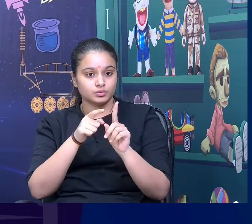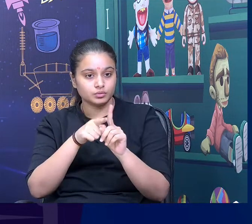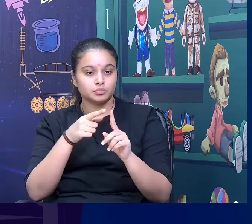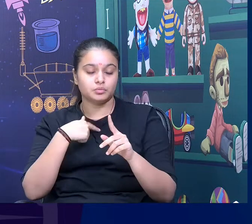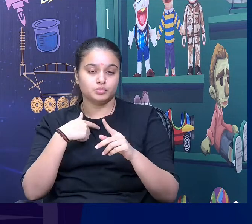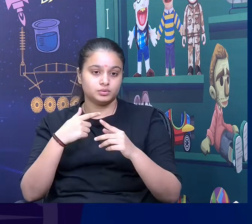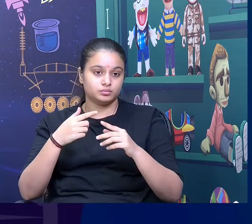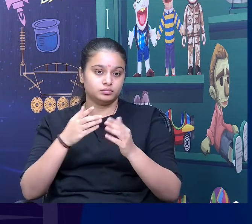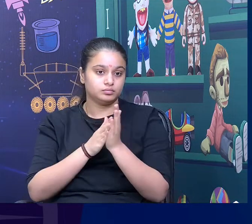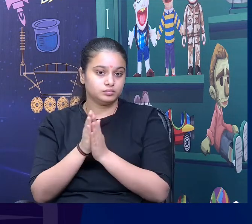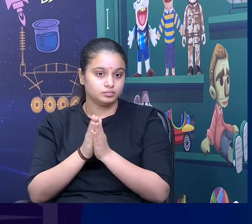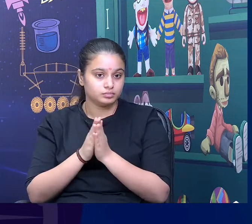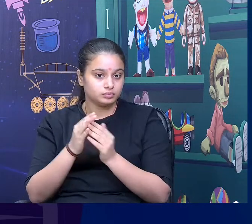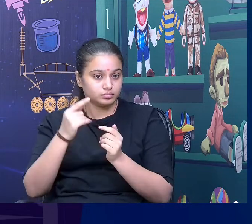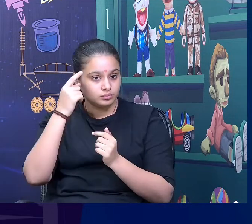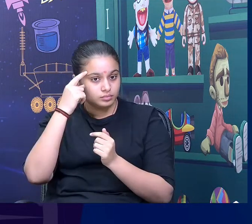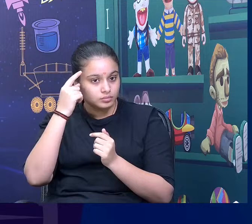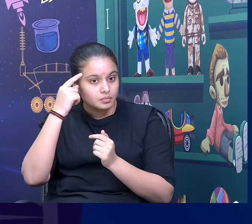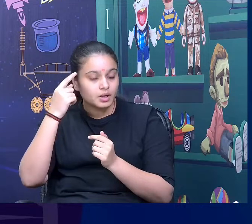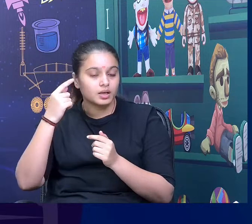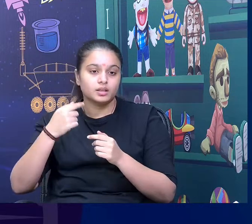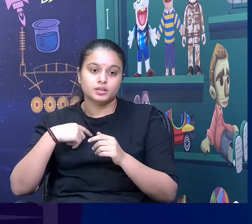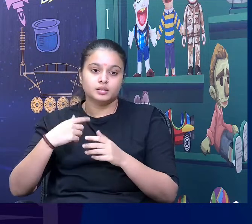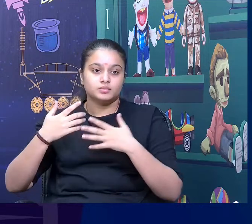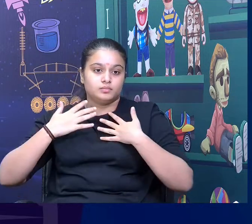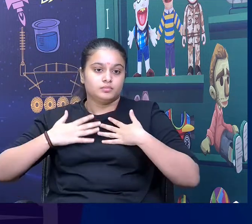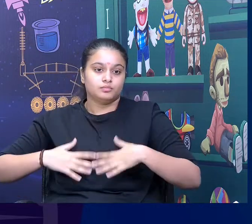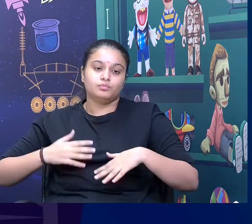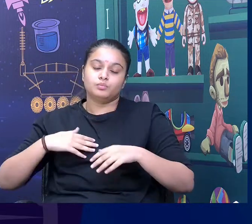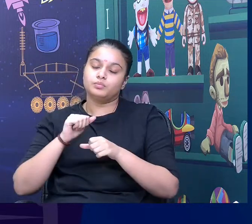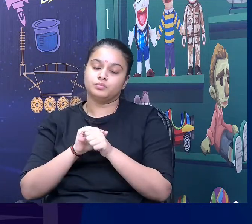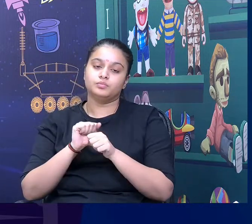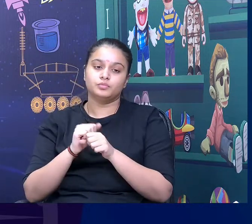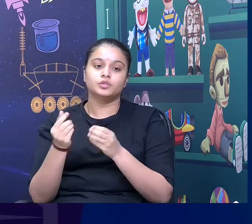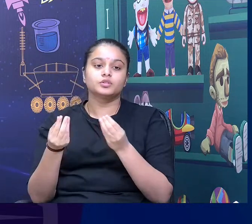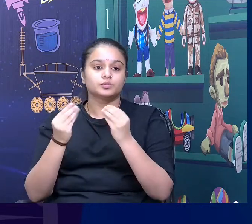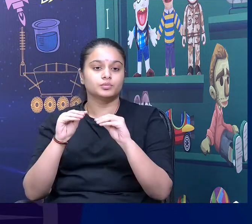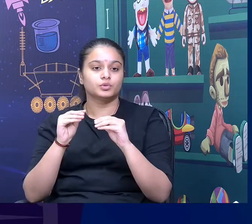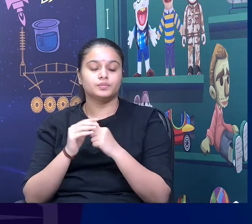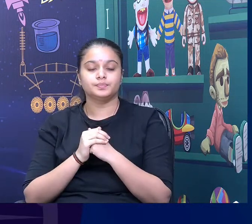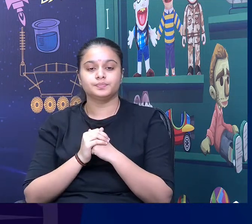inspired, understanding that the mind can transcend the body. Okay. Okay.